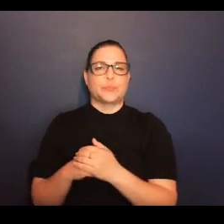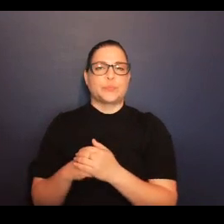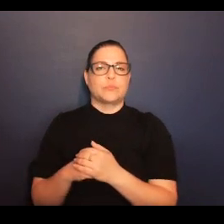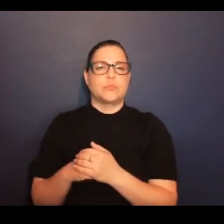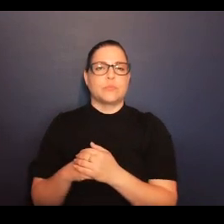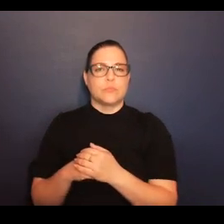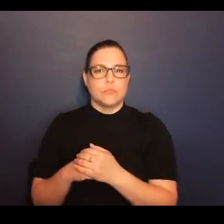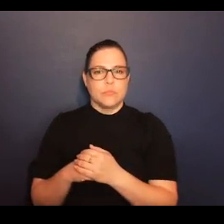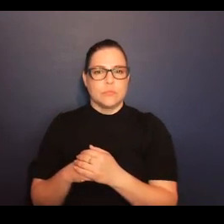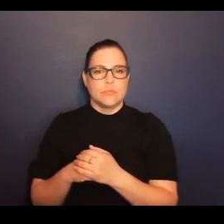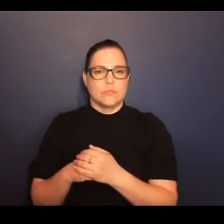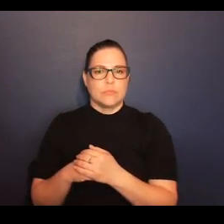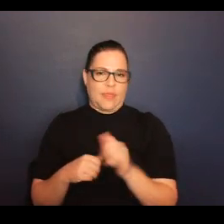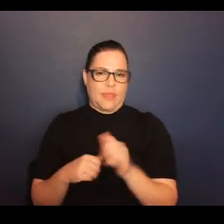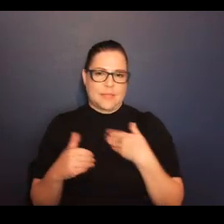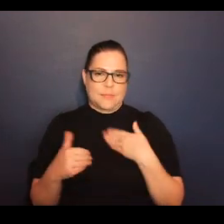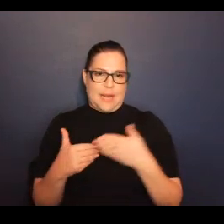is my neighbor.